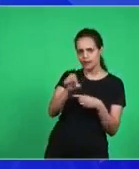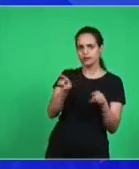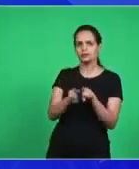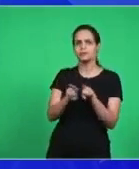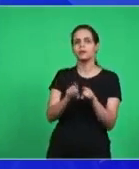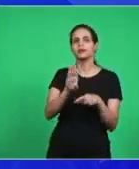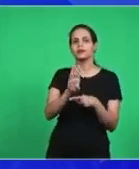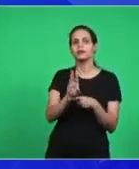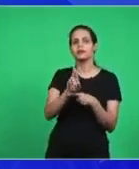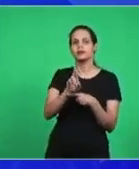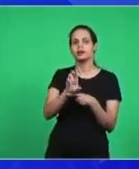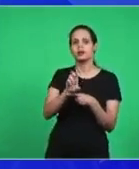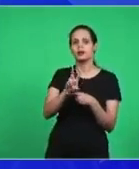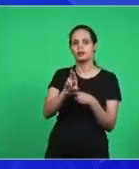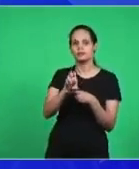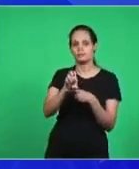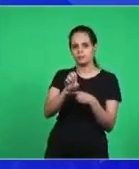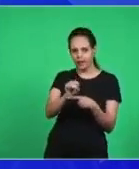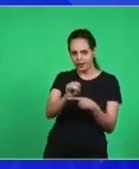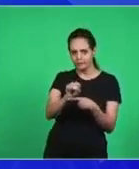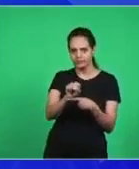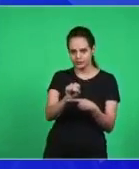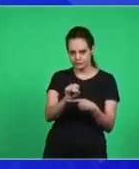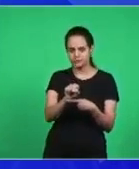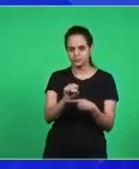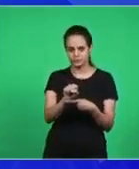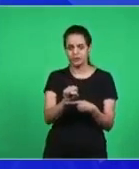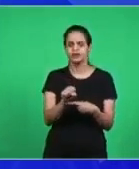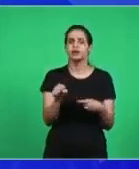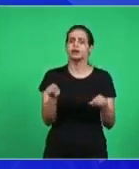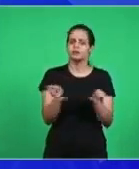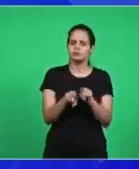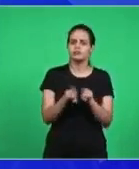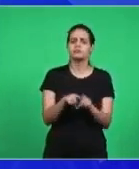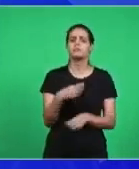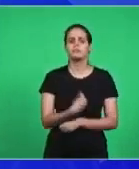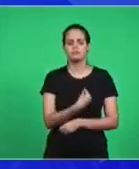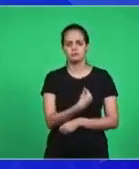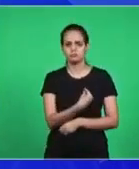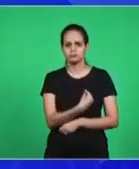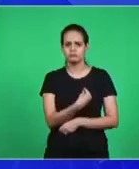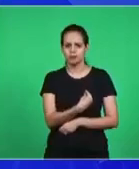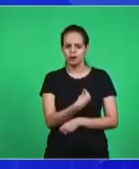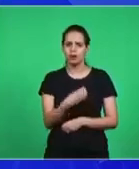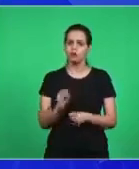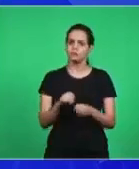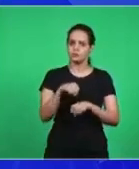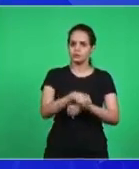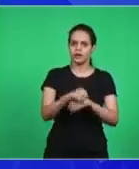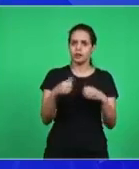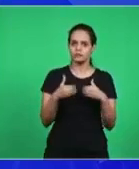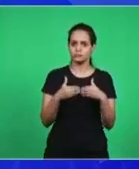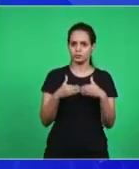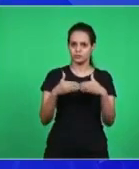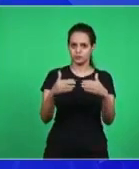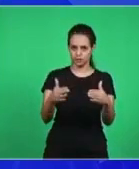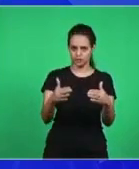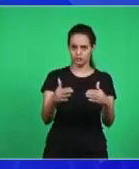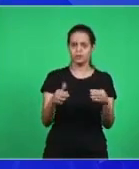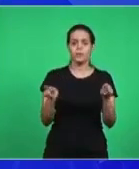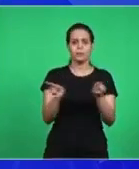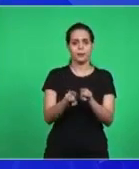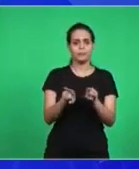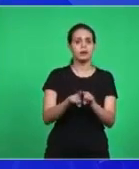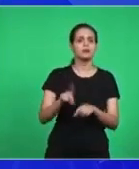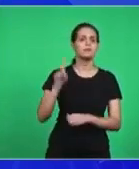the missions in the Amazon that has been taking place, and the brethren participated in the seminar of beginners. Also, there's a seminar